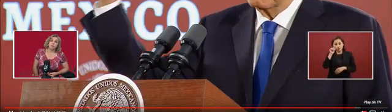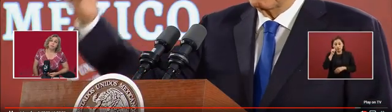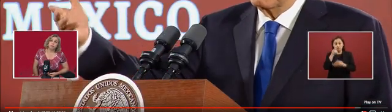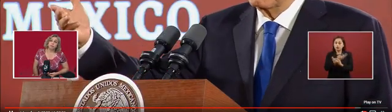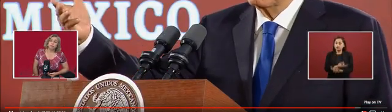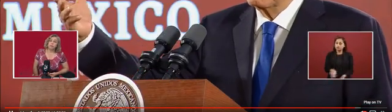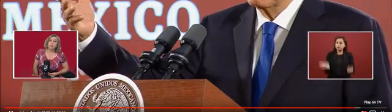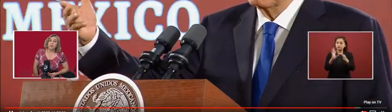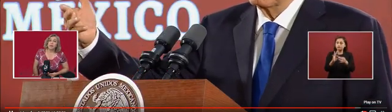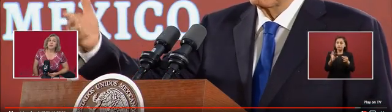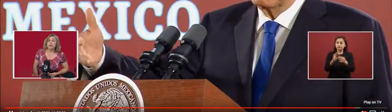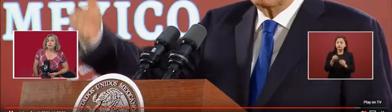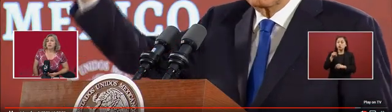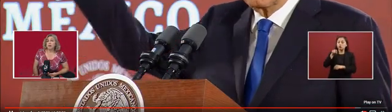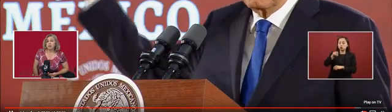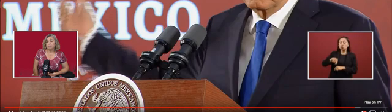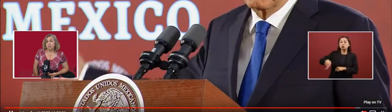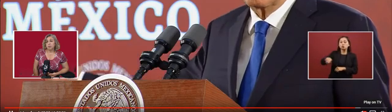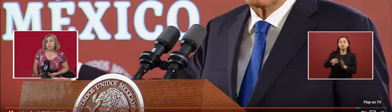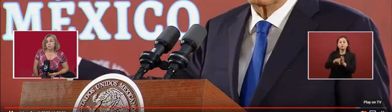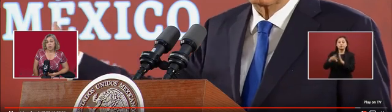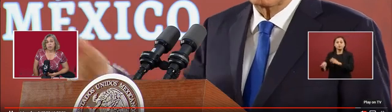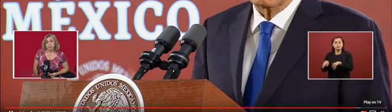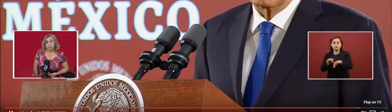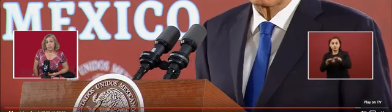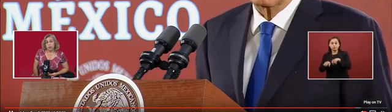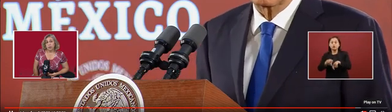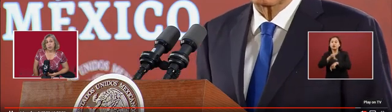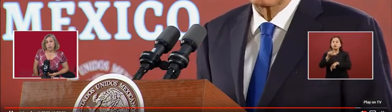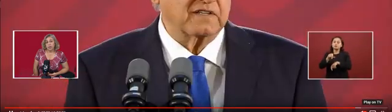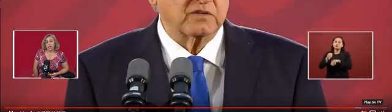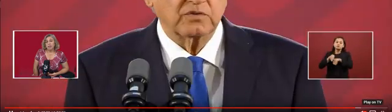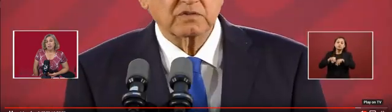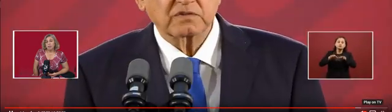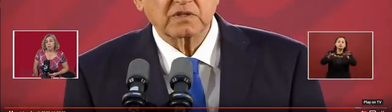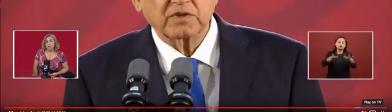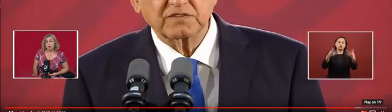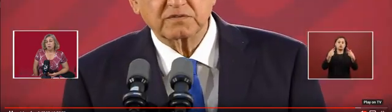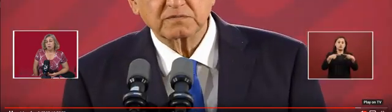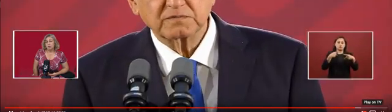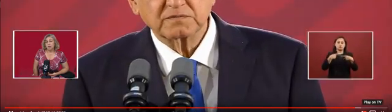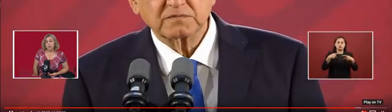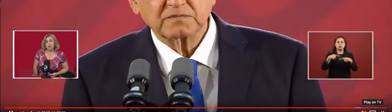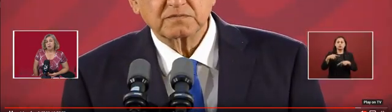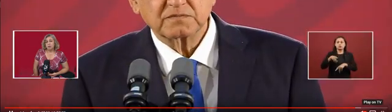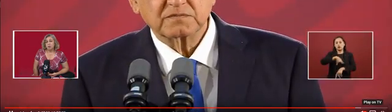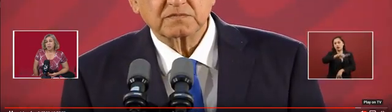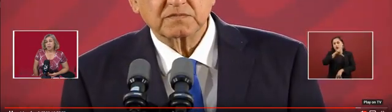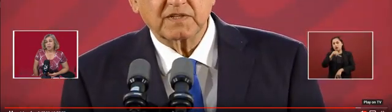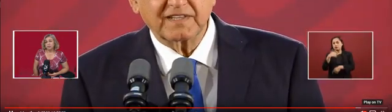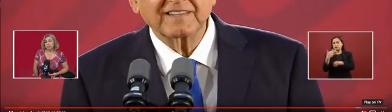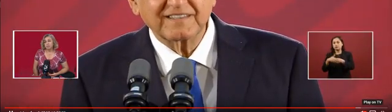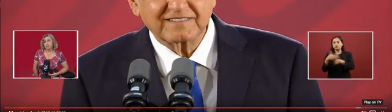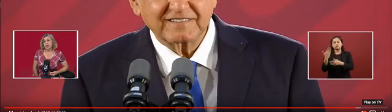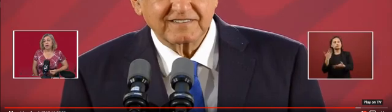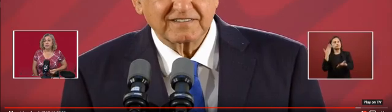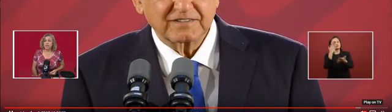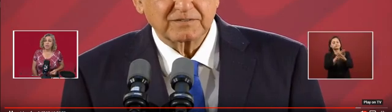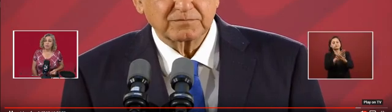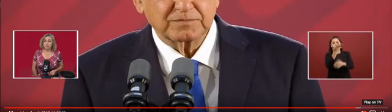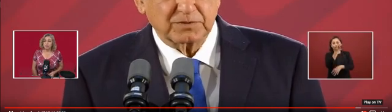Independientemente given de parte a de duty depending aside from their job, no matter if they're subsecretary.